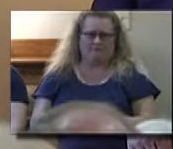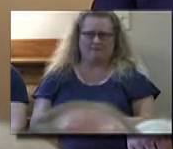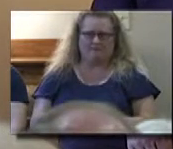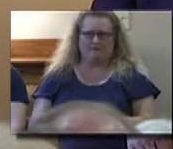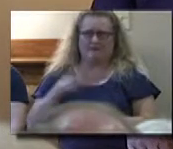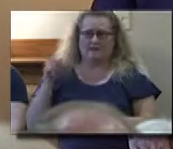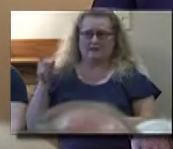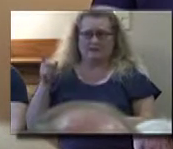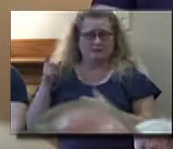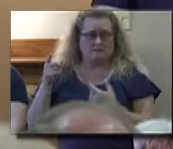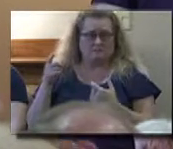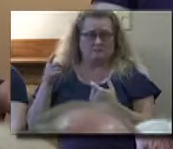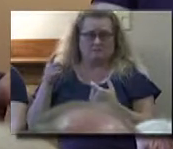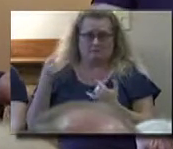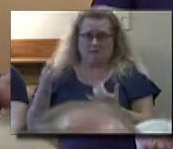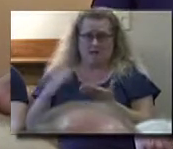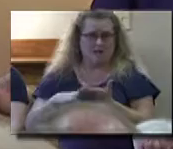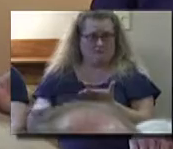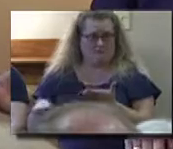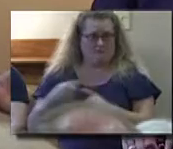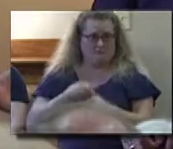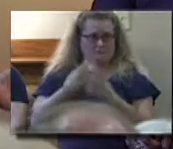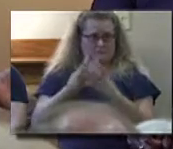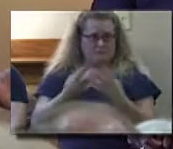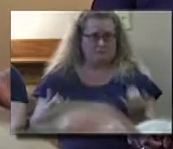He has been released to walk among us.